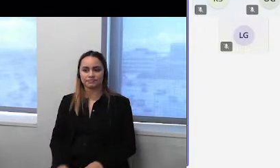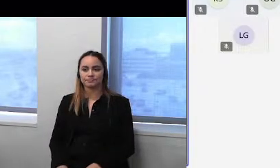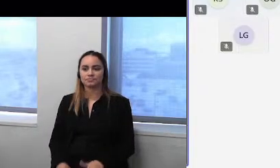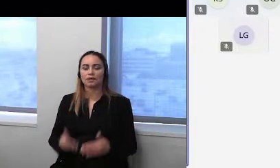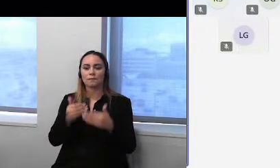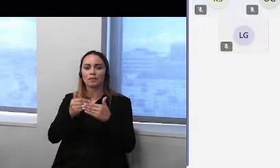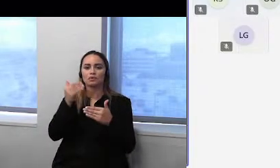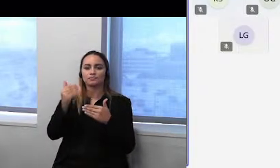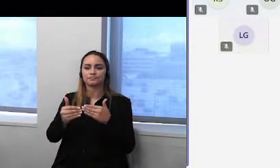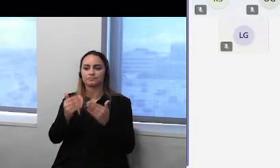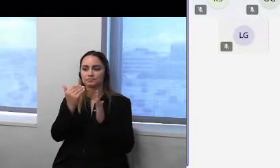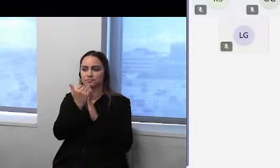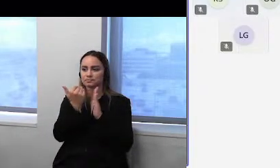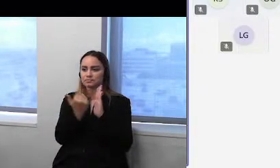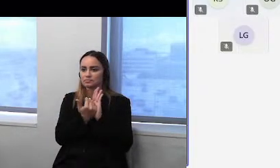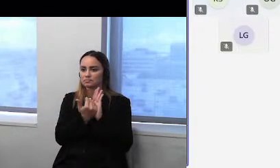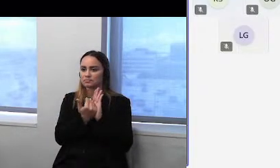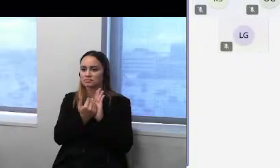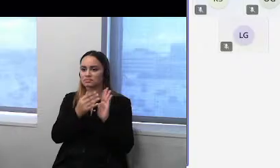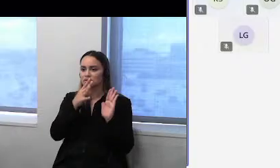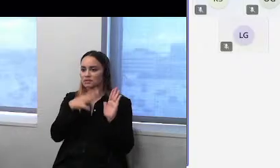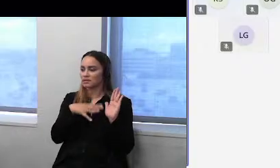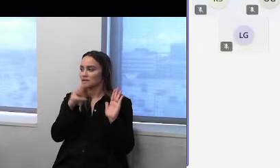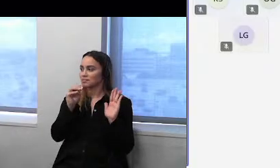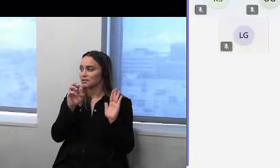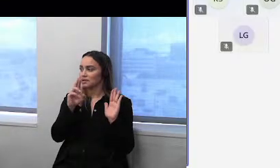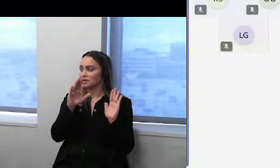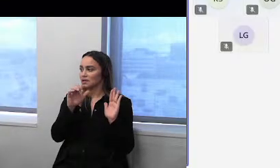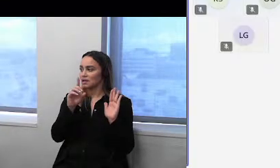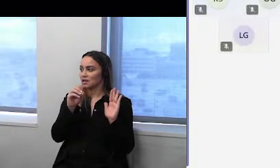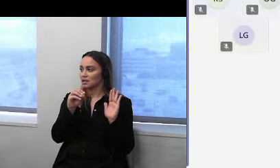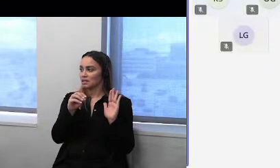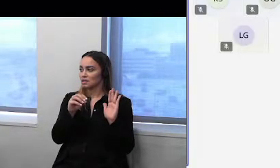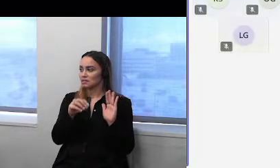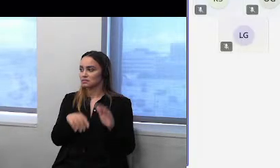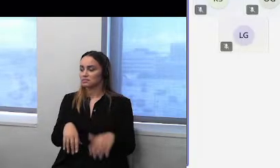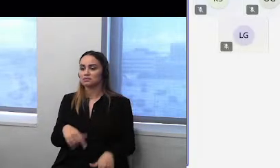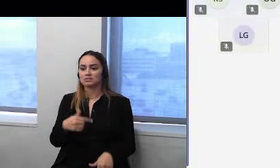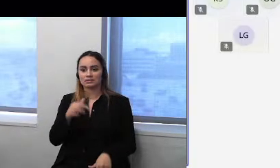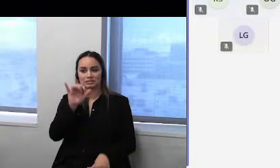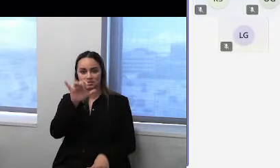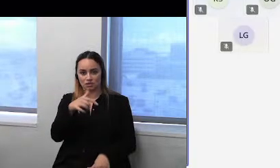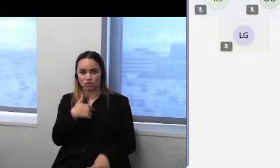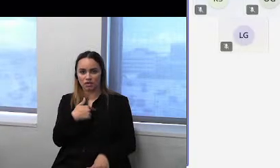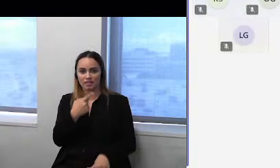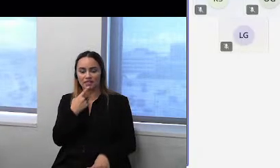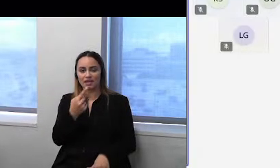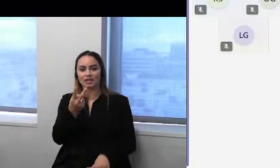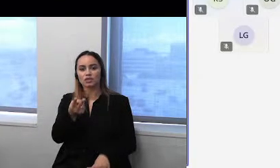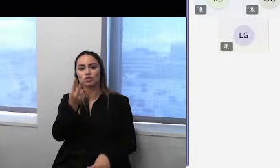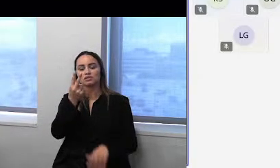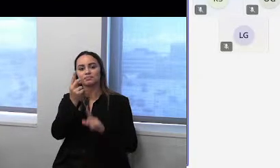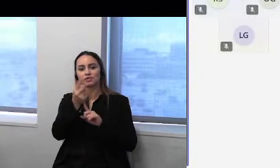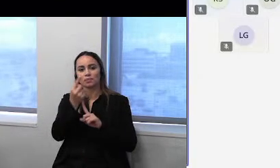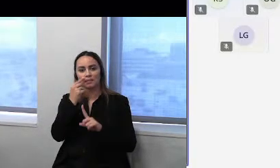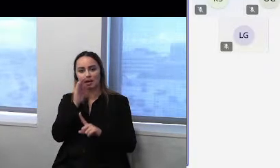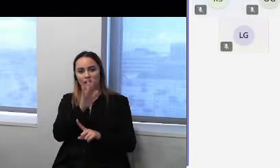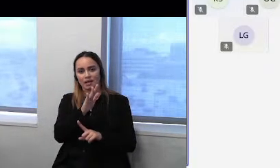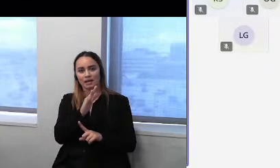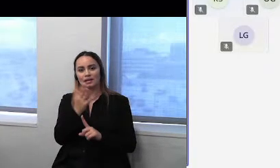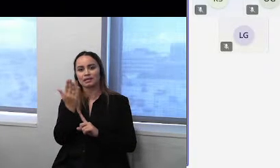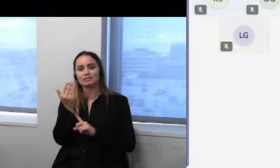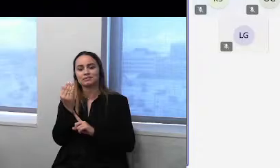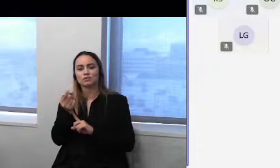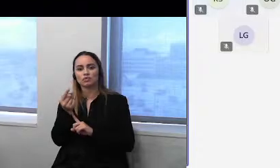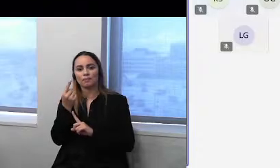is Ms. Mercado or Ms. I did mention that I had 2 minutes for him. Go ahead. And 15 minutes